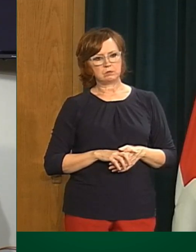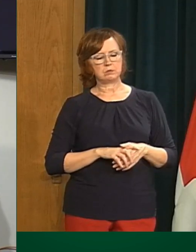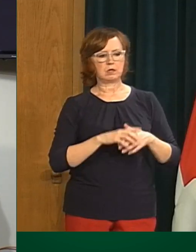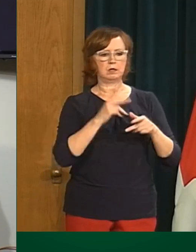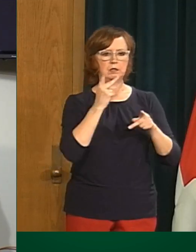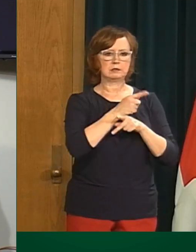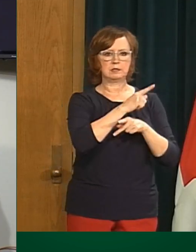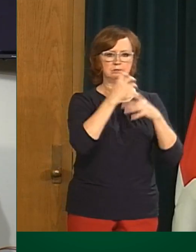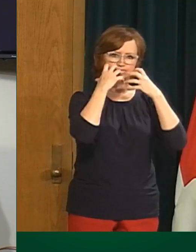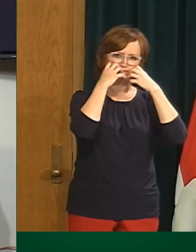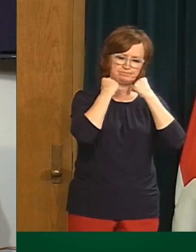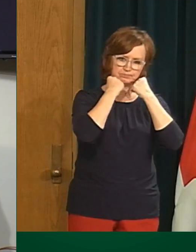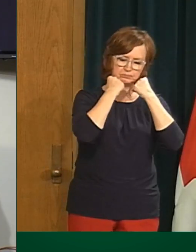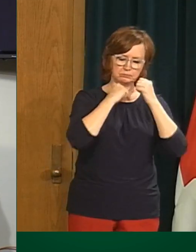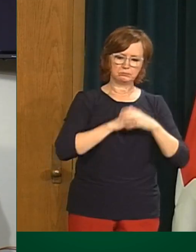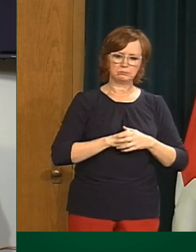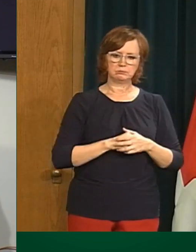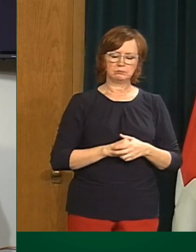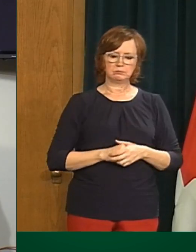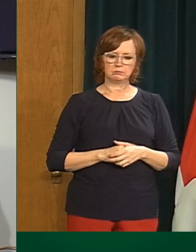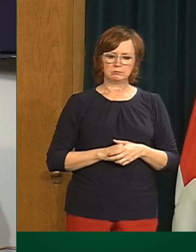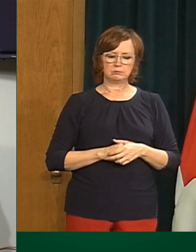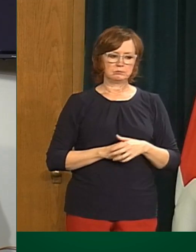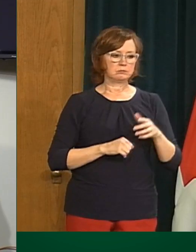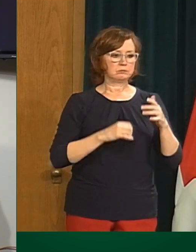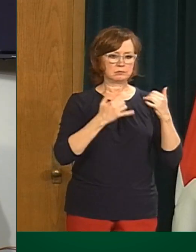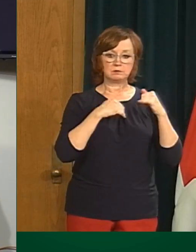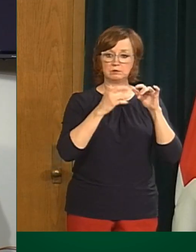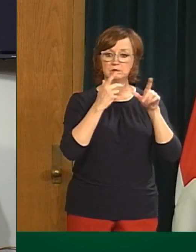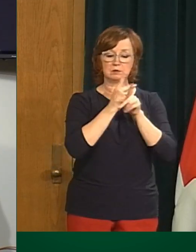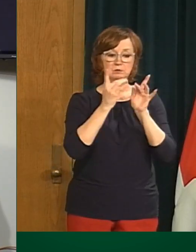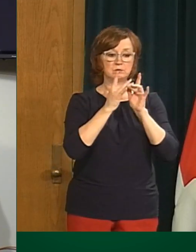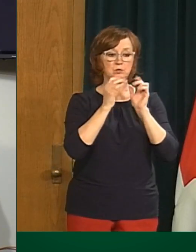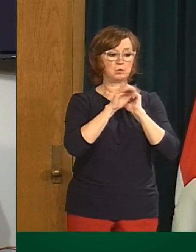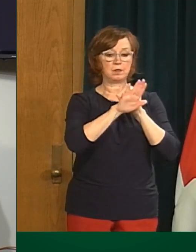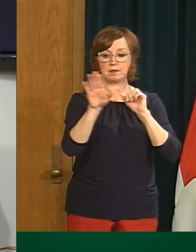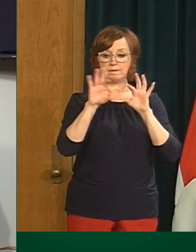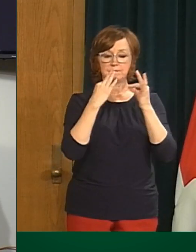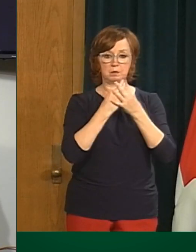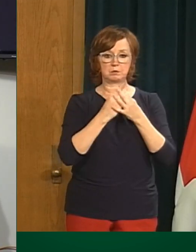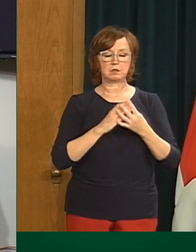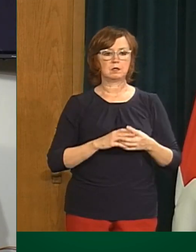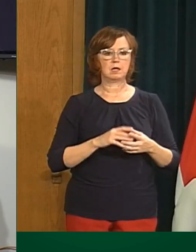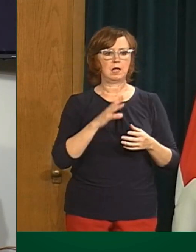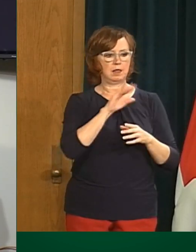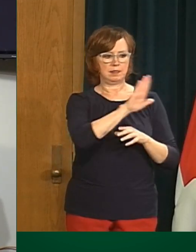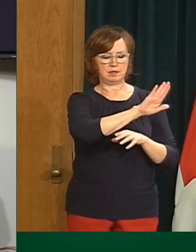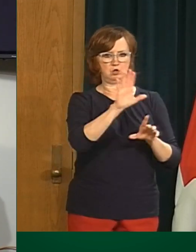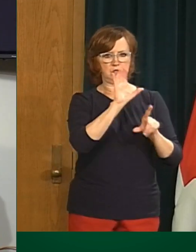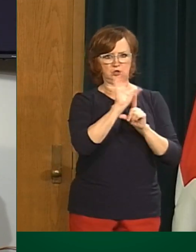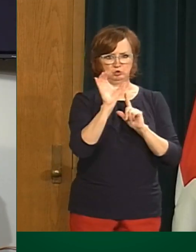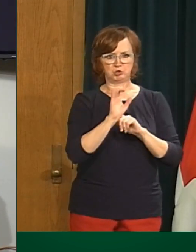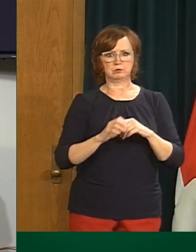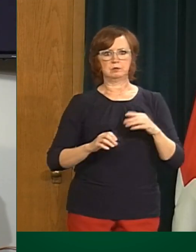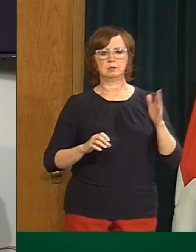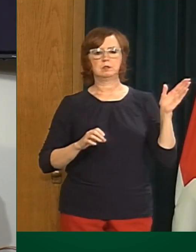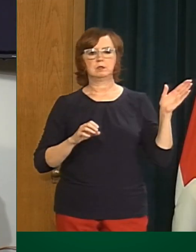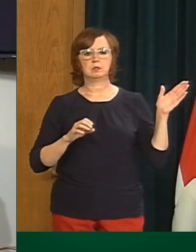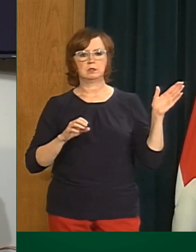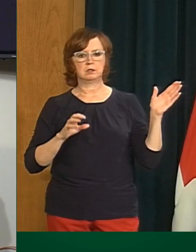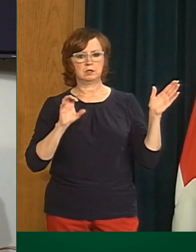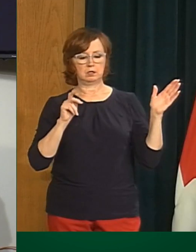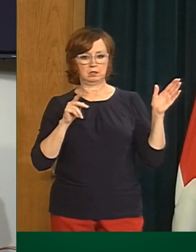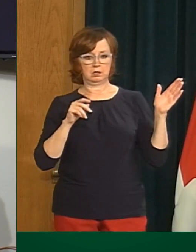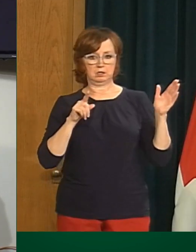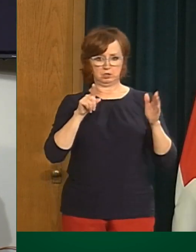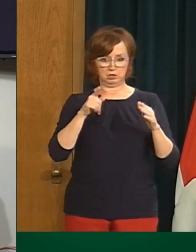while maintaining also connection with their families and the culture. So I'll just maybe add to that. I think your question was related